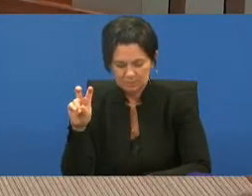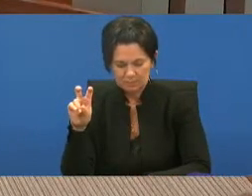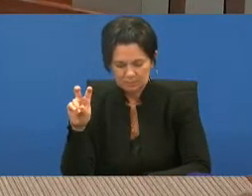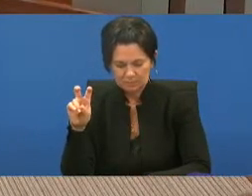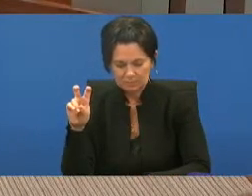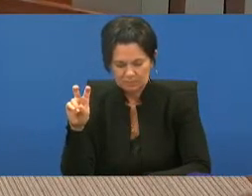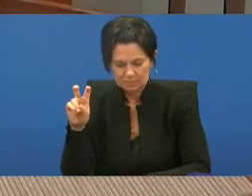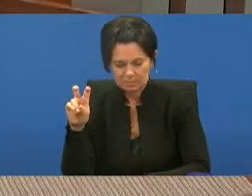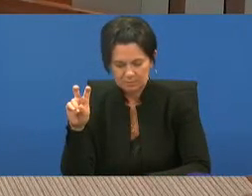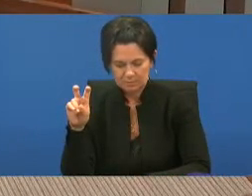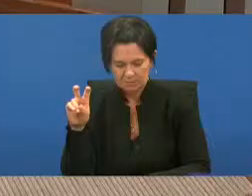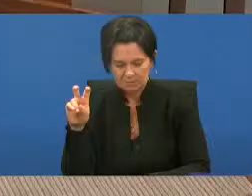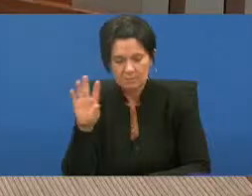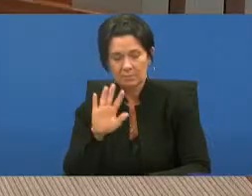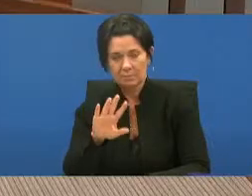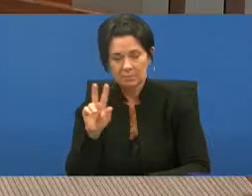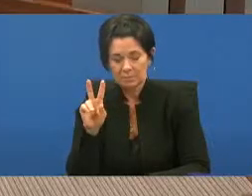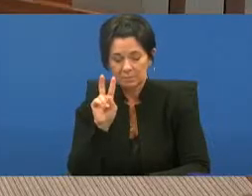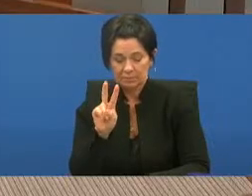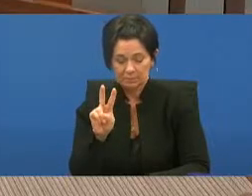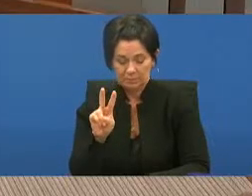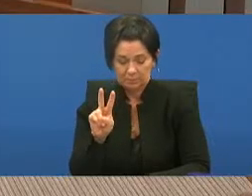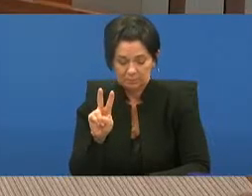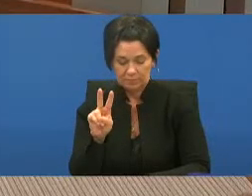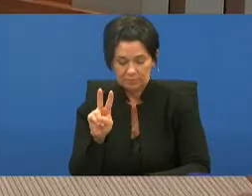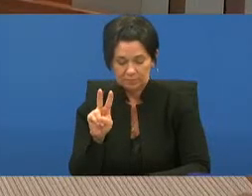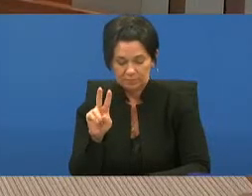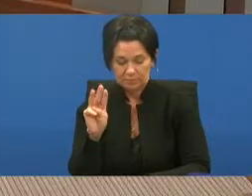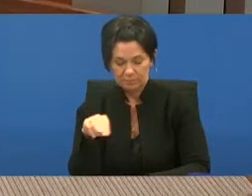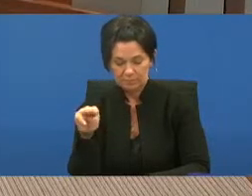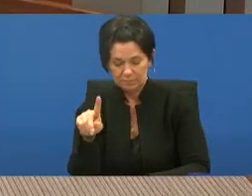$2,199,998. Anyone here wishing to speak on this item?